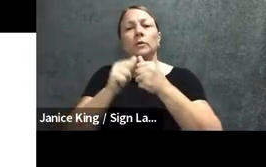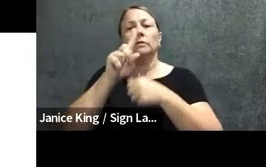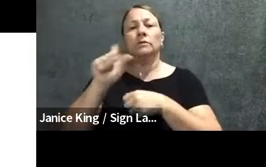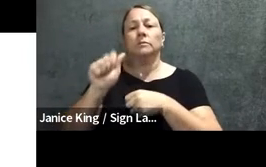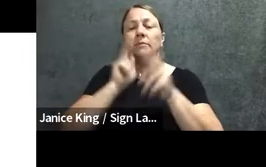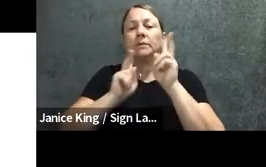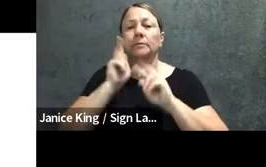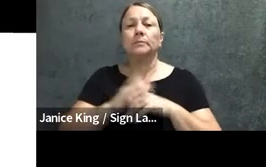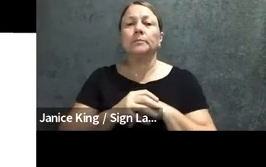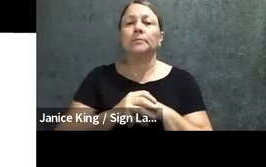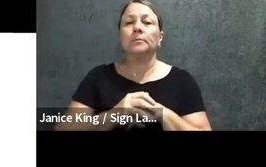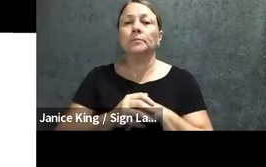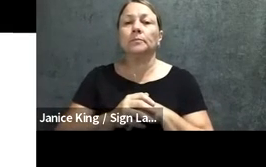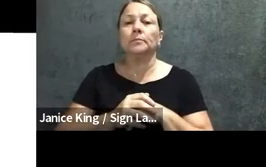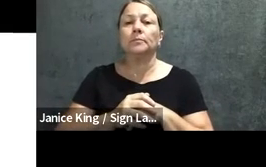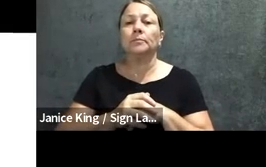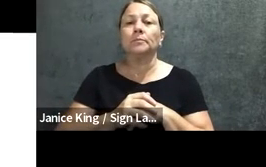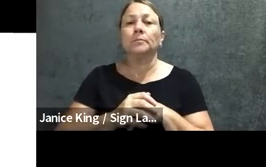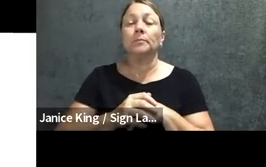Next slide.